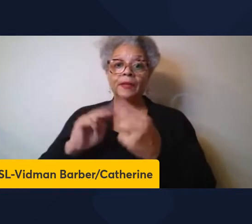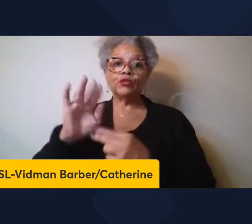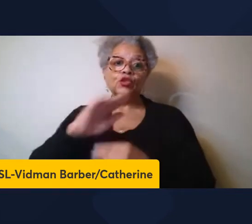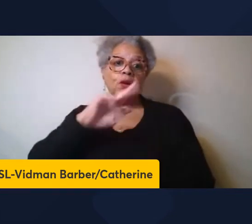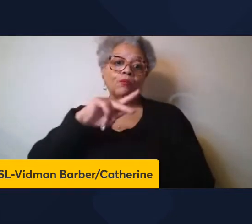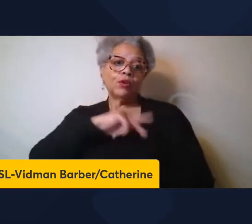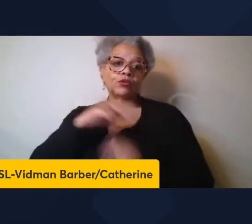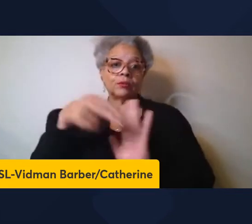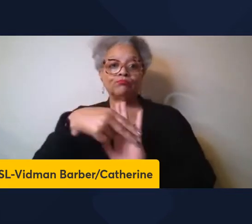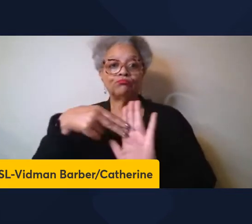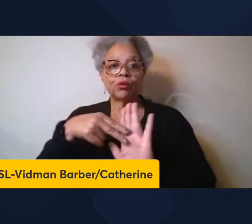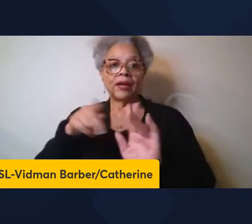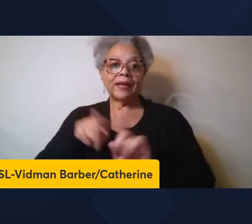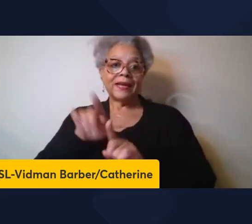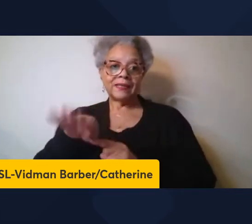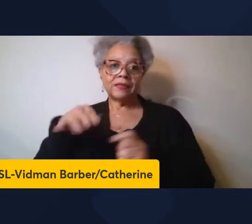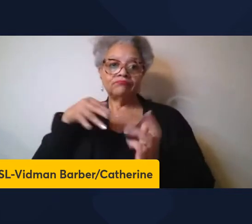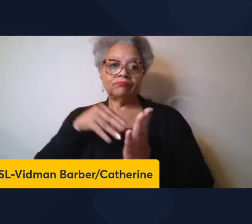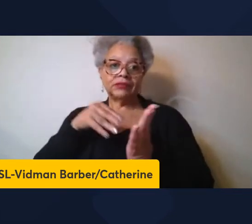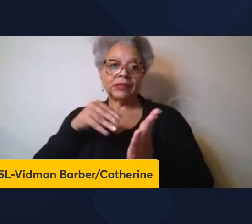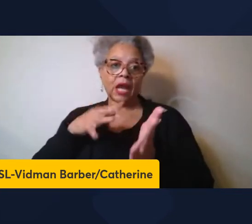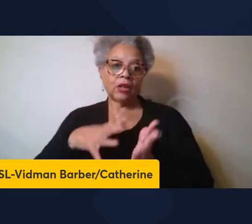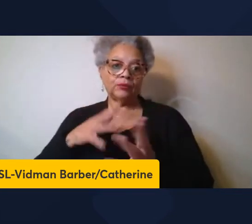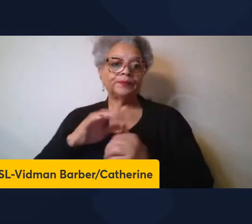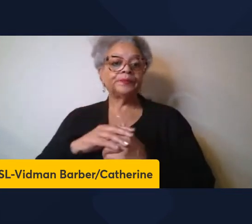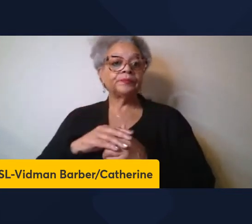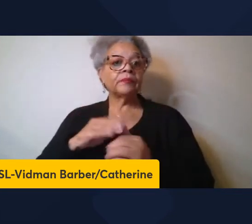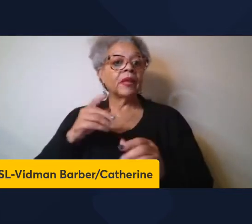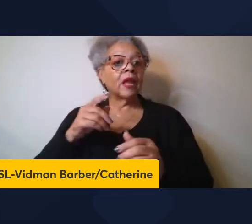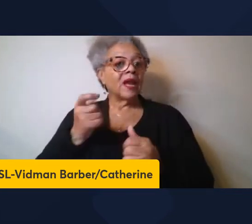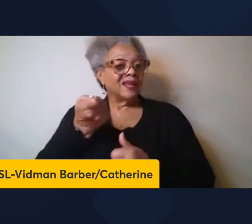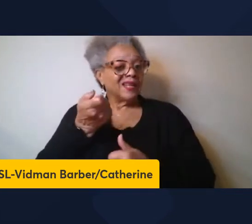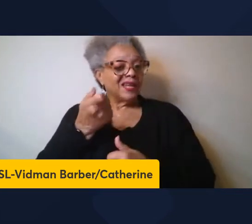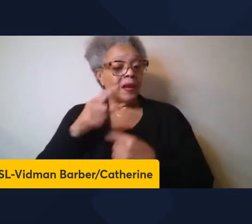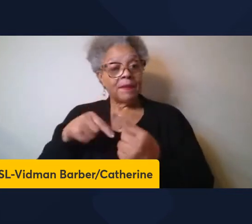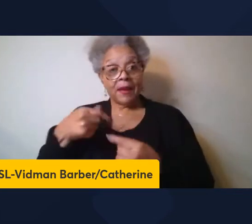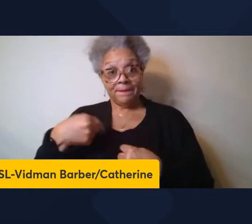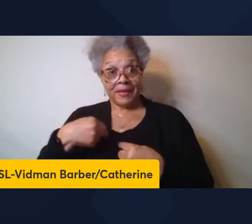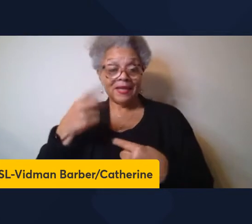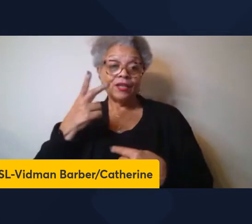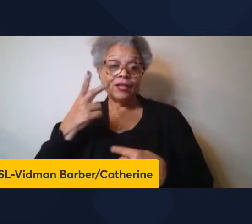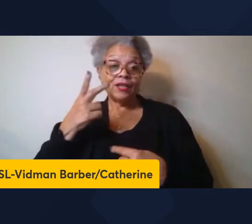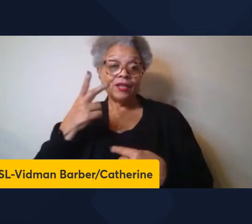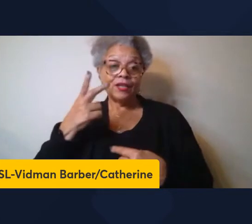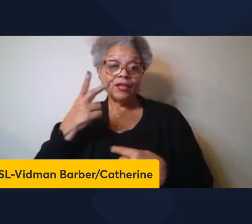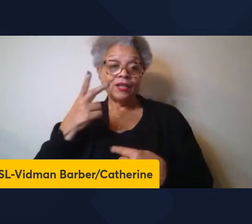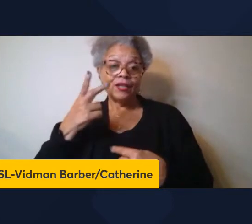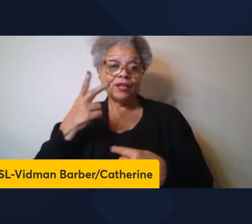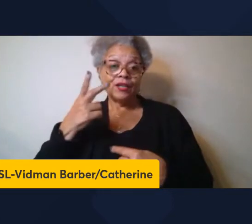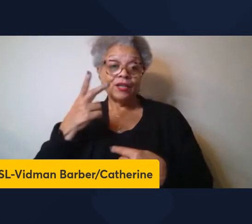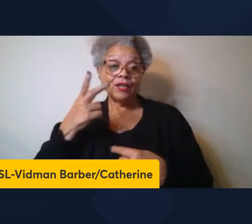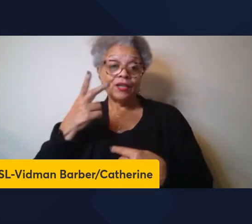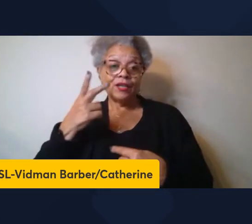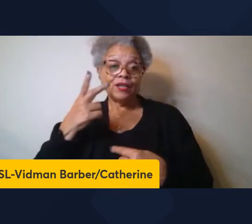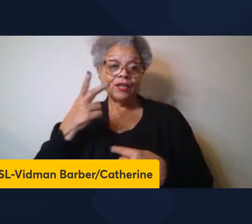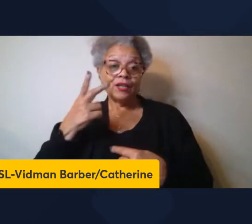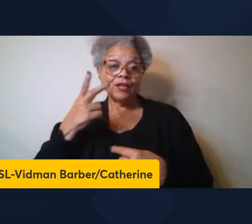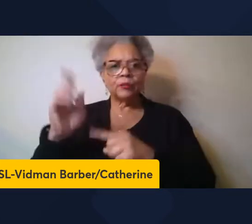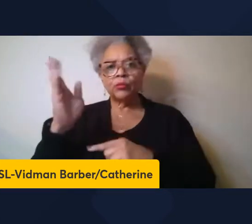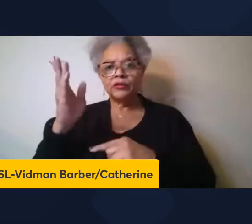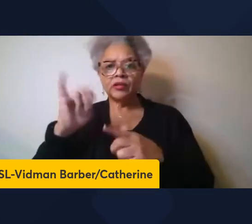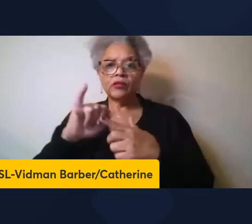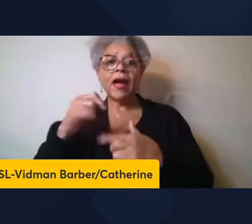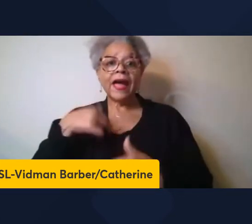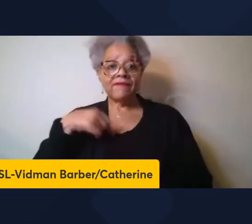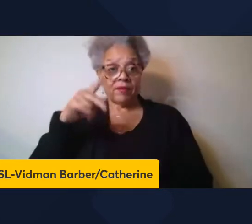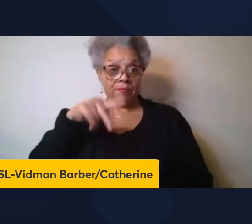as a scholar. So a little bit about me, and I know you're going to see many PowerPoint presentations today. So I do have a